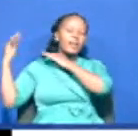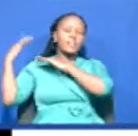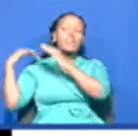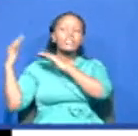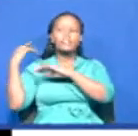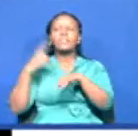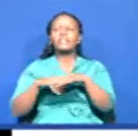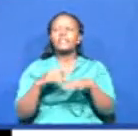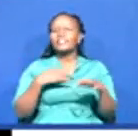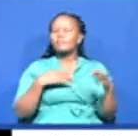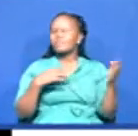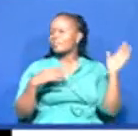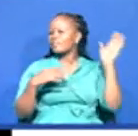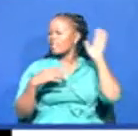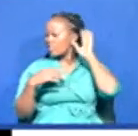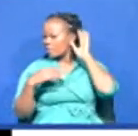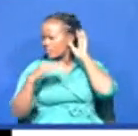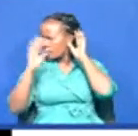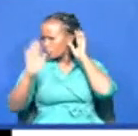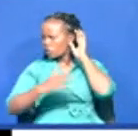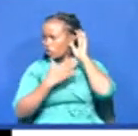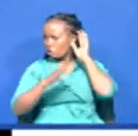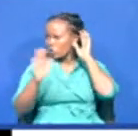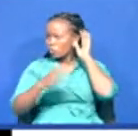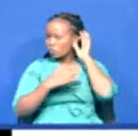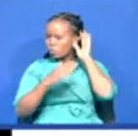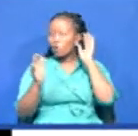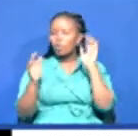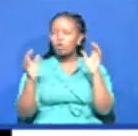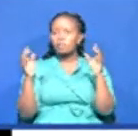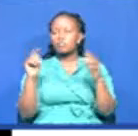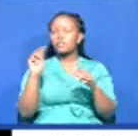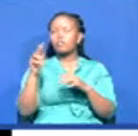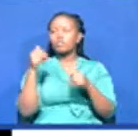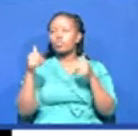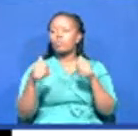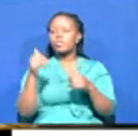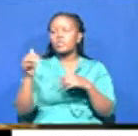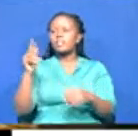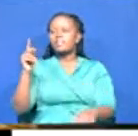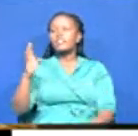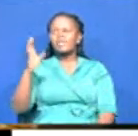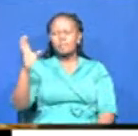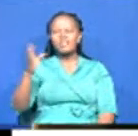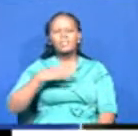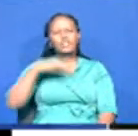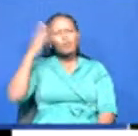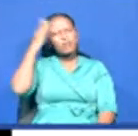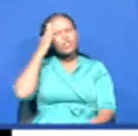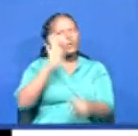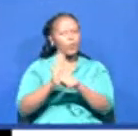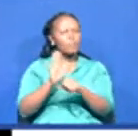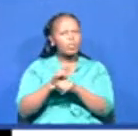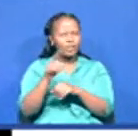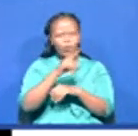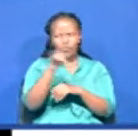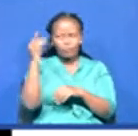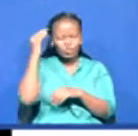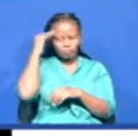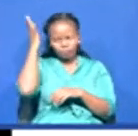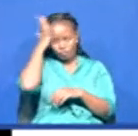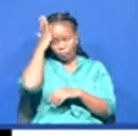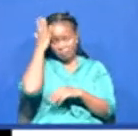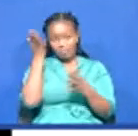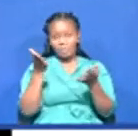to that music on Baba na Mama, that is KBC. I know a lot of you can relate. I'm not going to say my age,